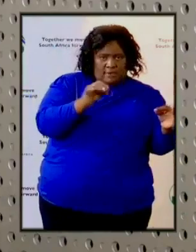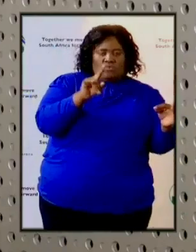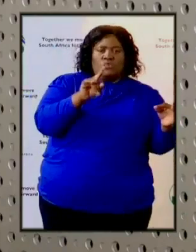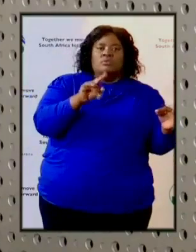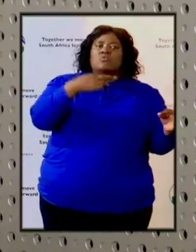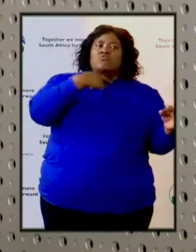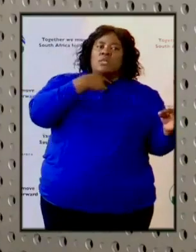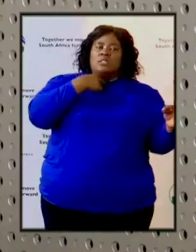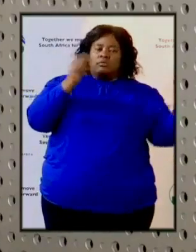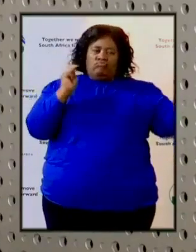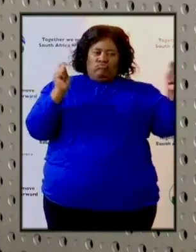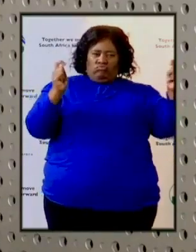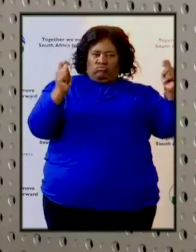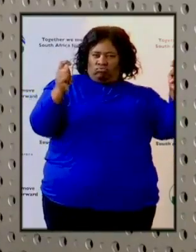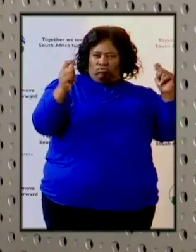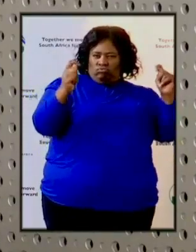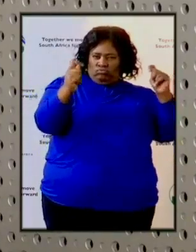risk-adjusted approach.